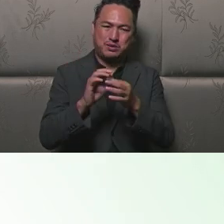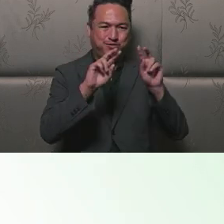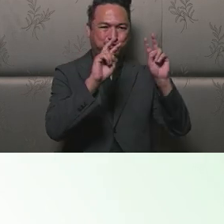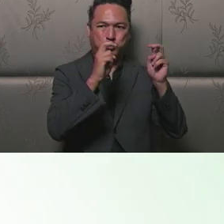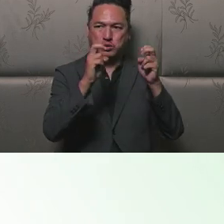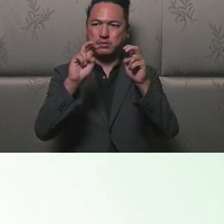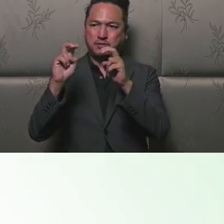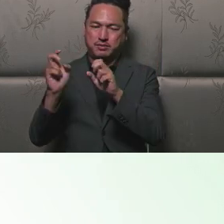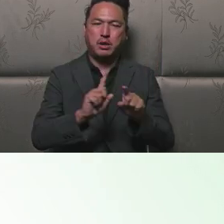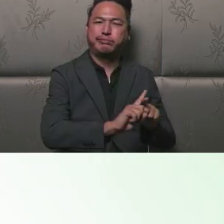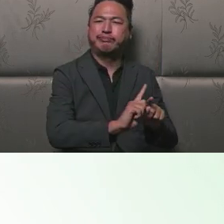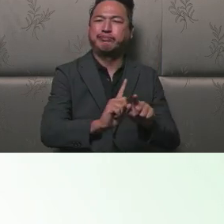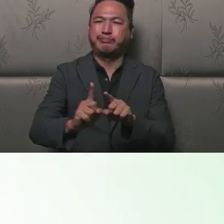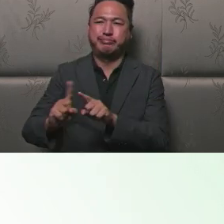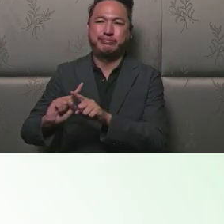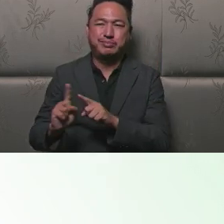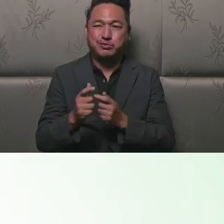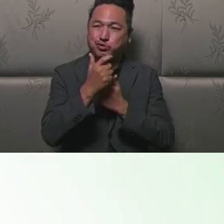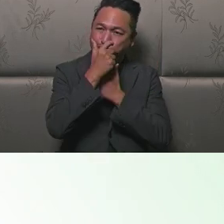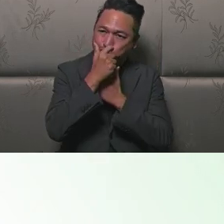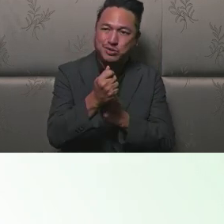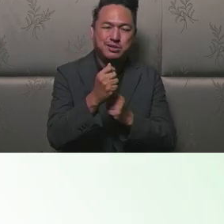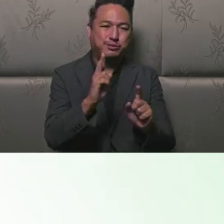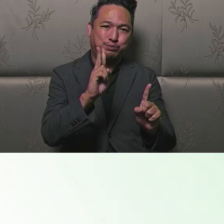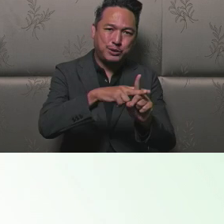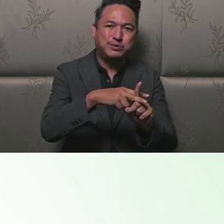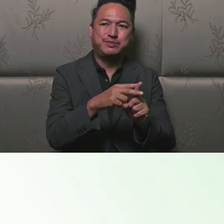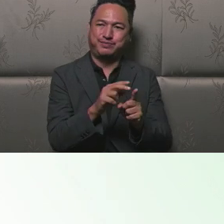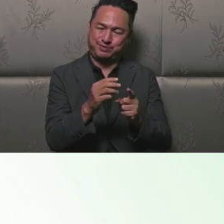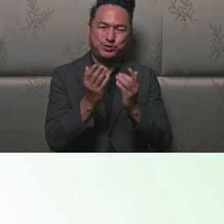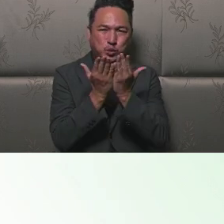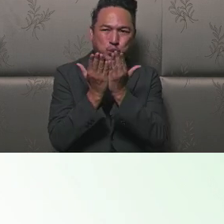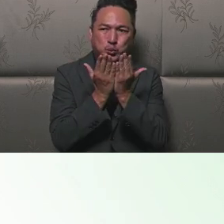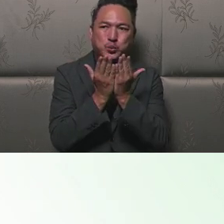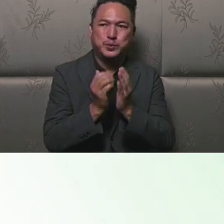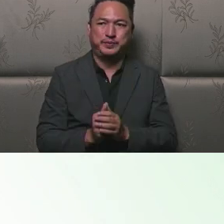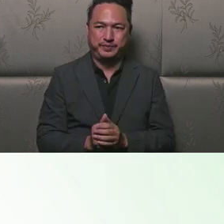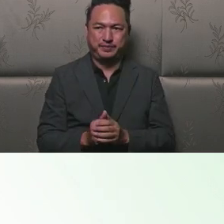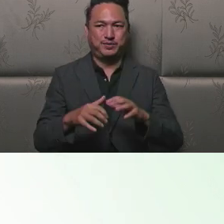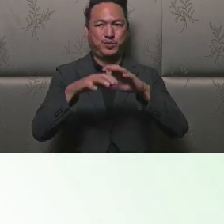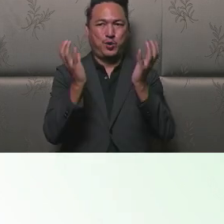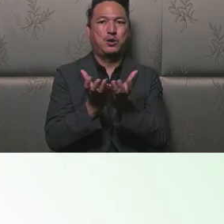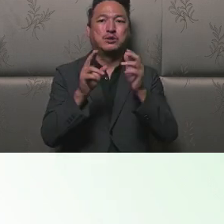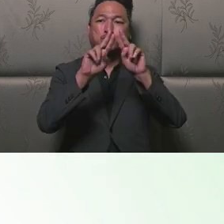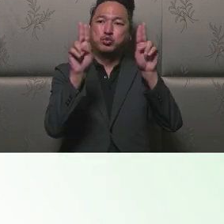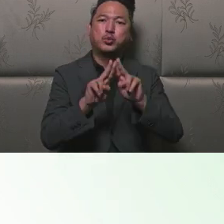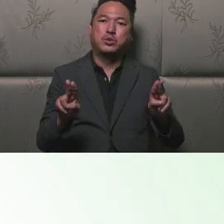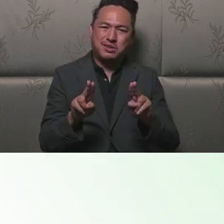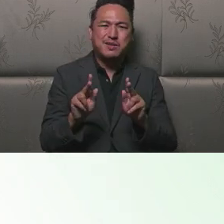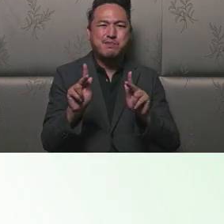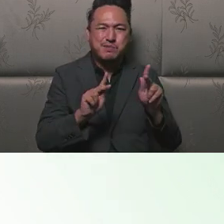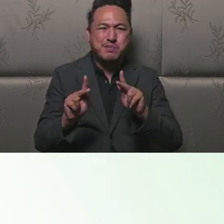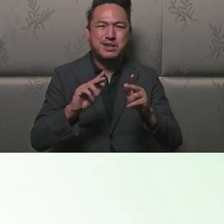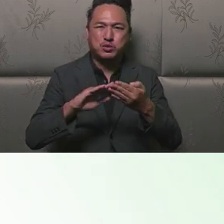as some international stakeholders, to build effective and inclusive lifelong learning systems, implementing